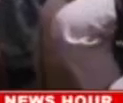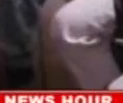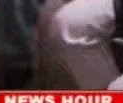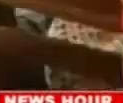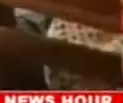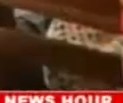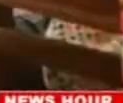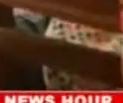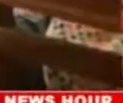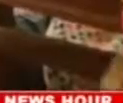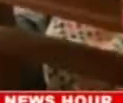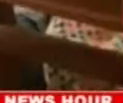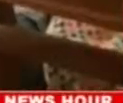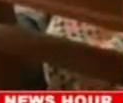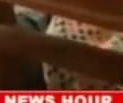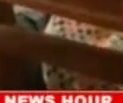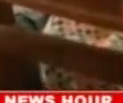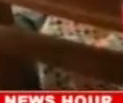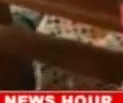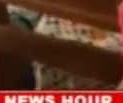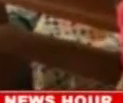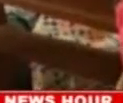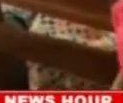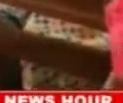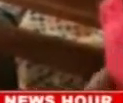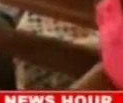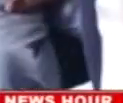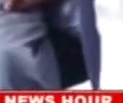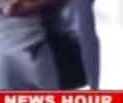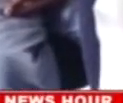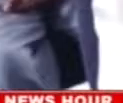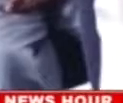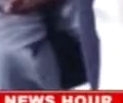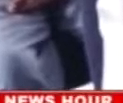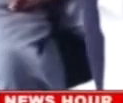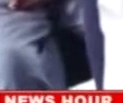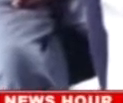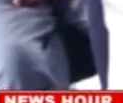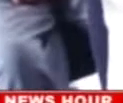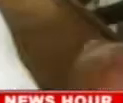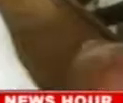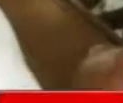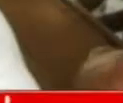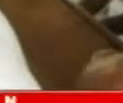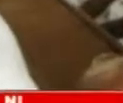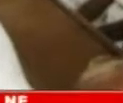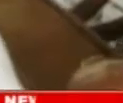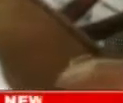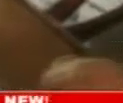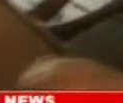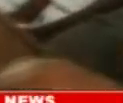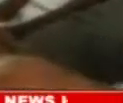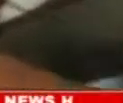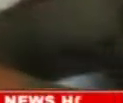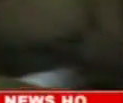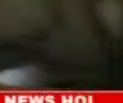the prisons and orphanages to support them. As they gave thanks to God, the Agomeda District Minister and